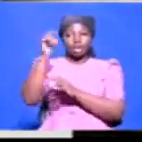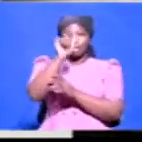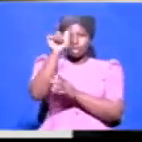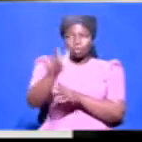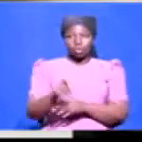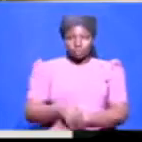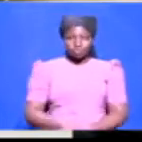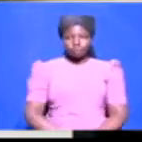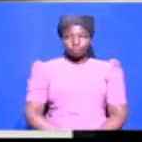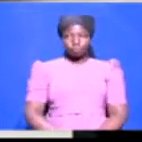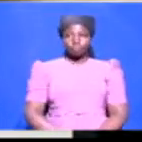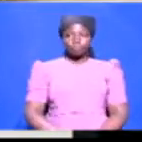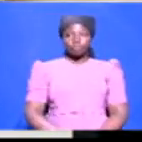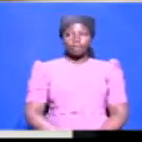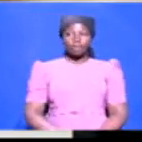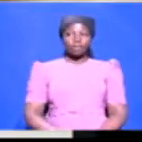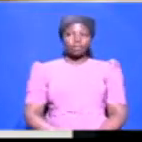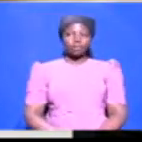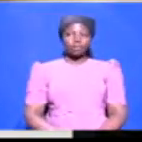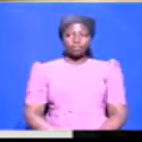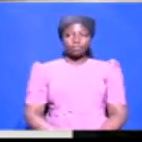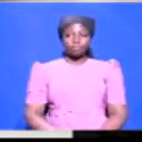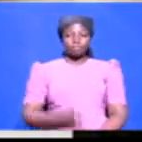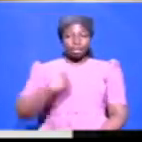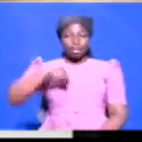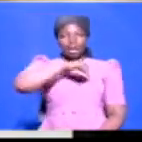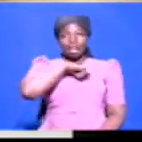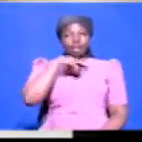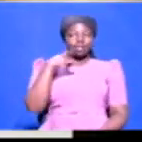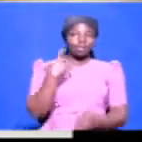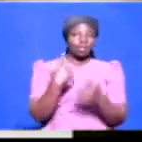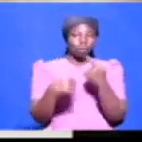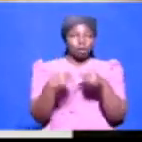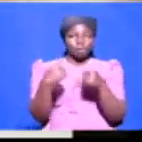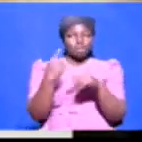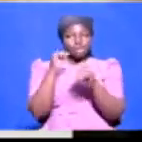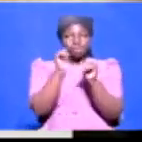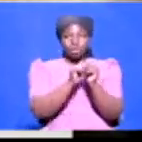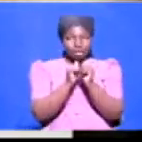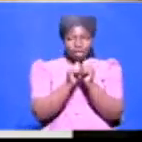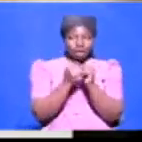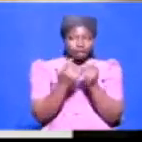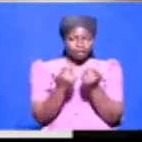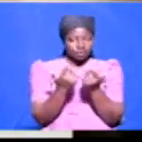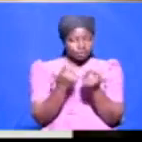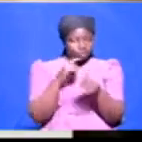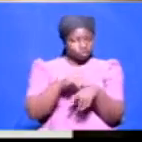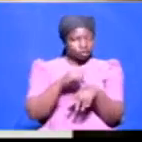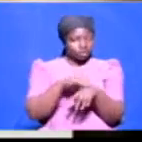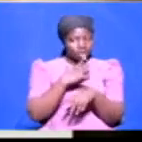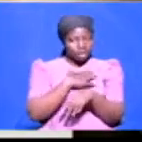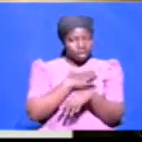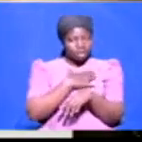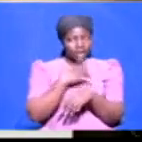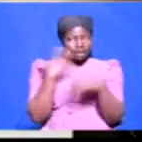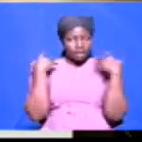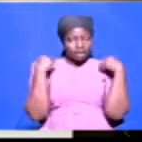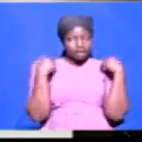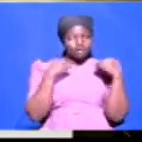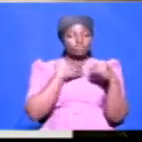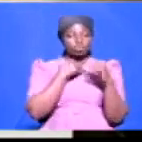contestants, where we were together during our 40 exercise, I would also like to congratulate